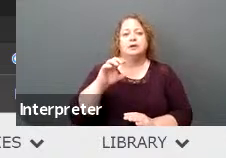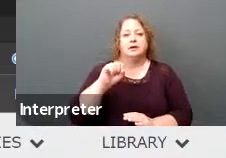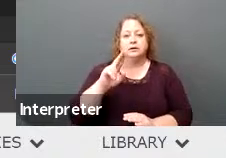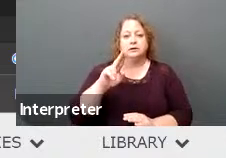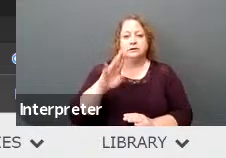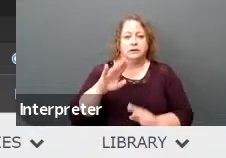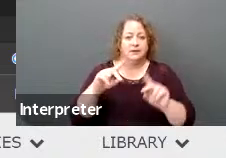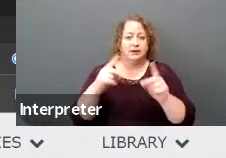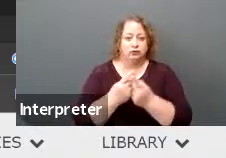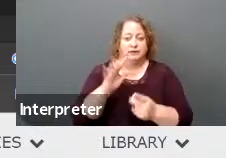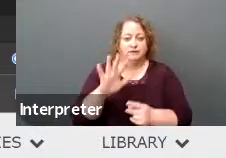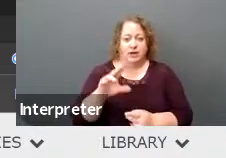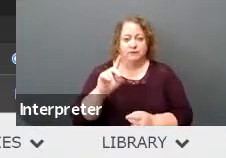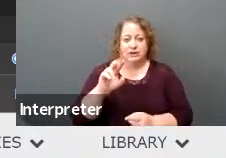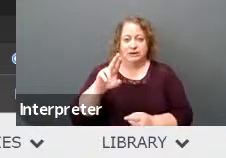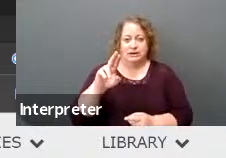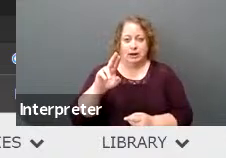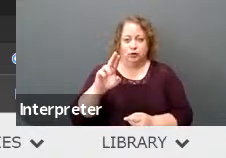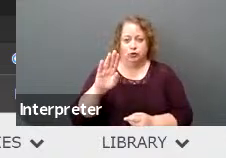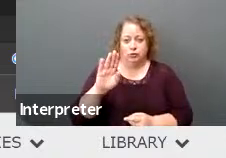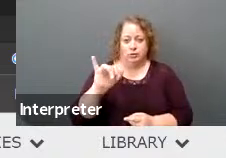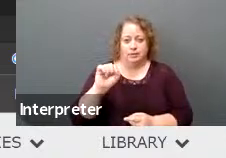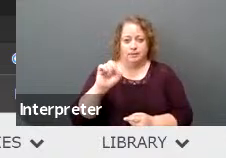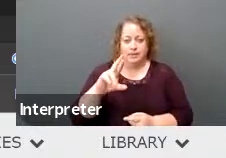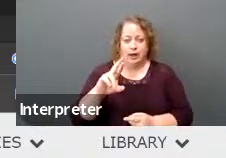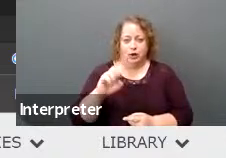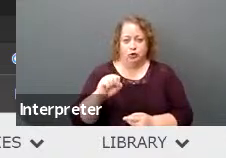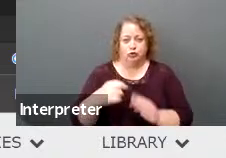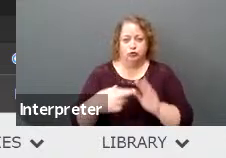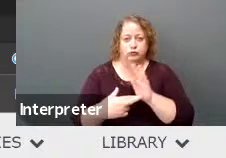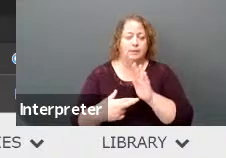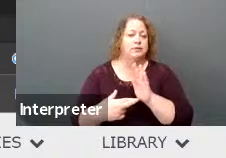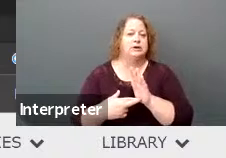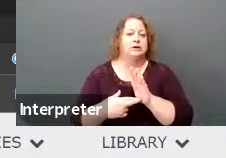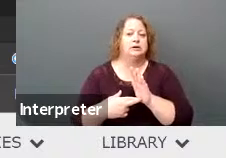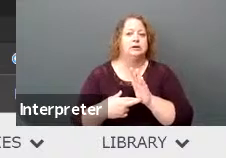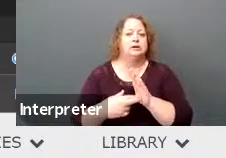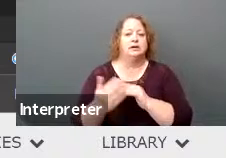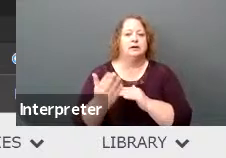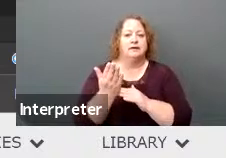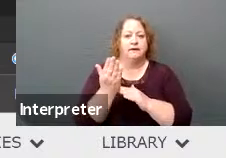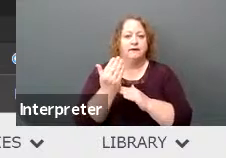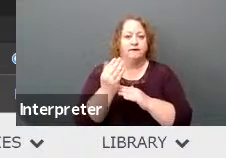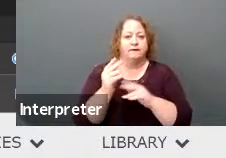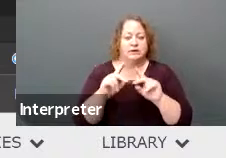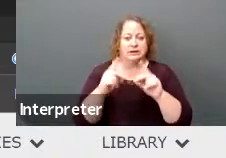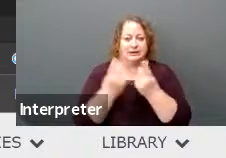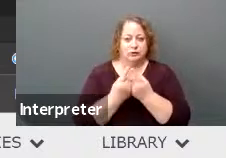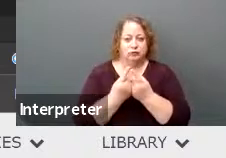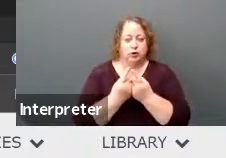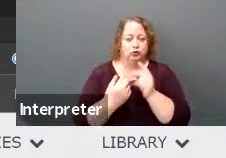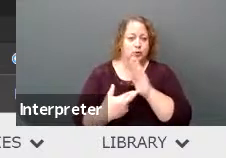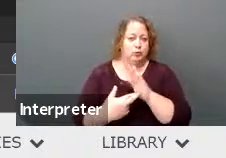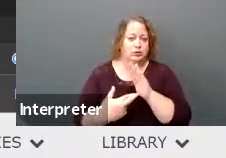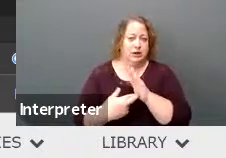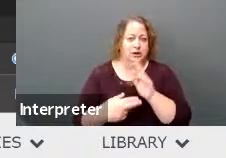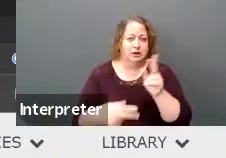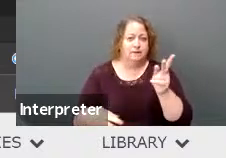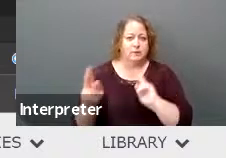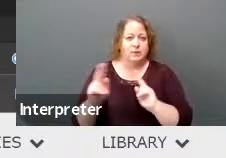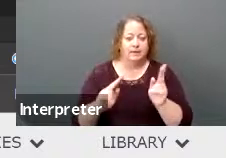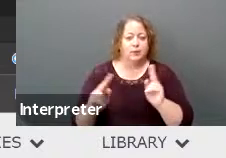Subdistrict 5, Dr. Meredith Byers, representing 15 districts, representing a population